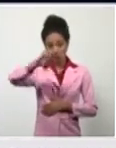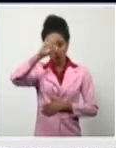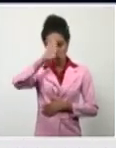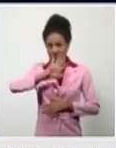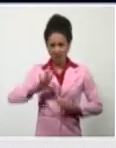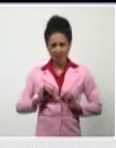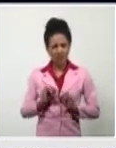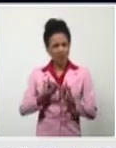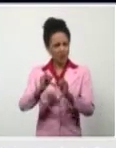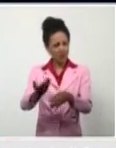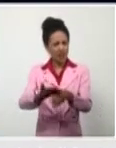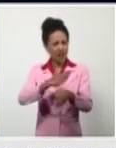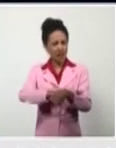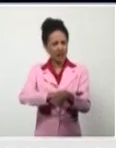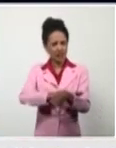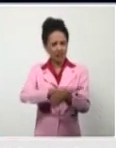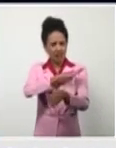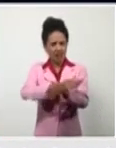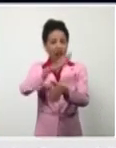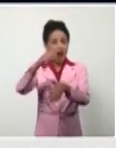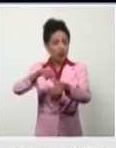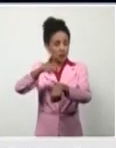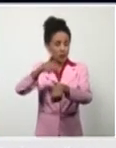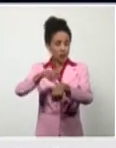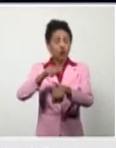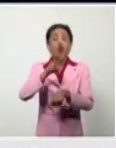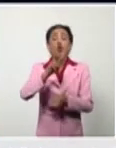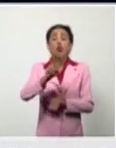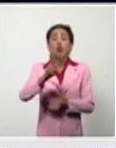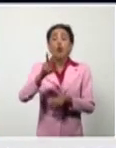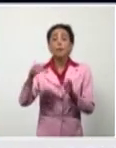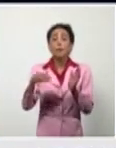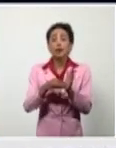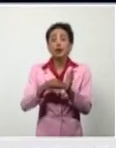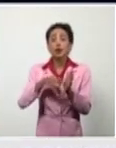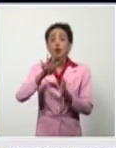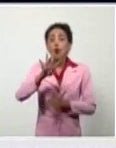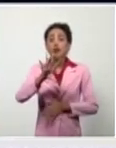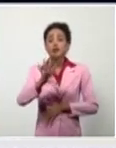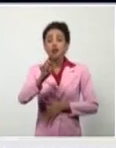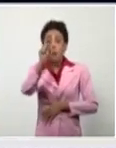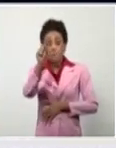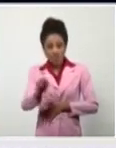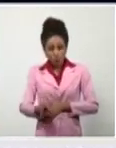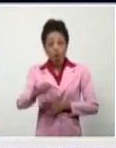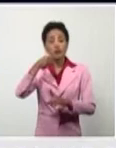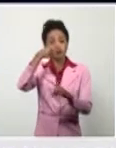As I said earlier, 2,045 people have been diagnosed with the disease in our country.